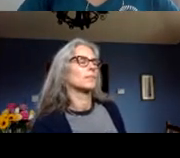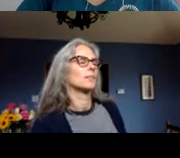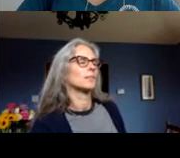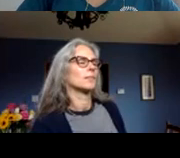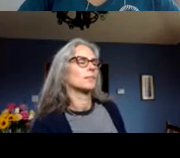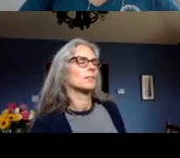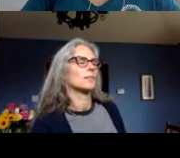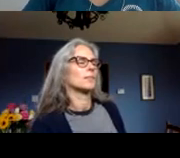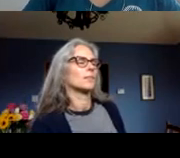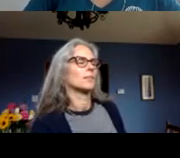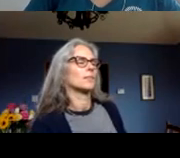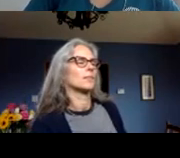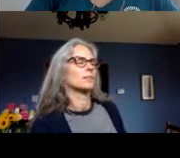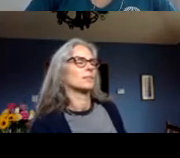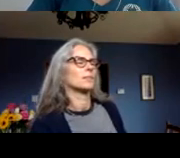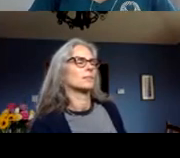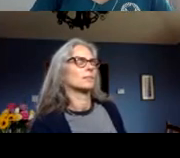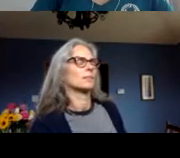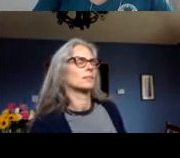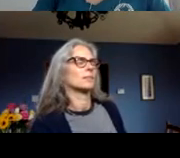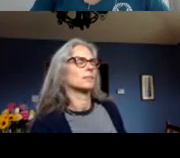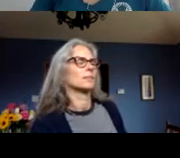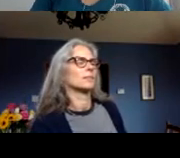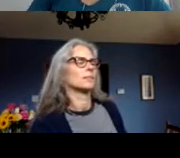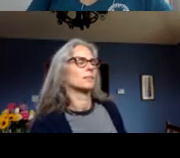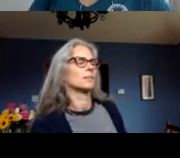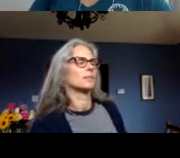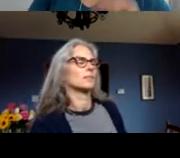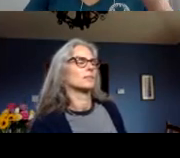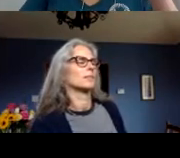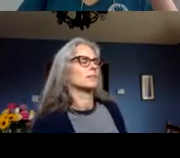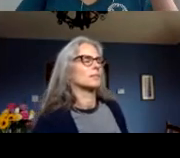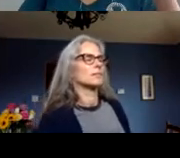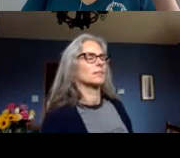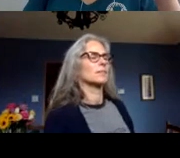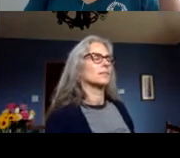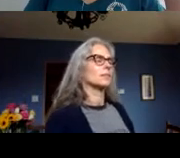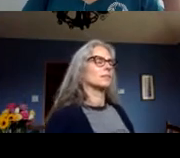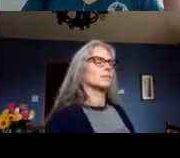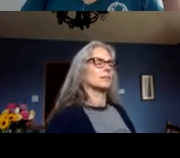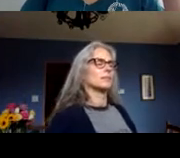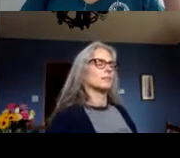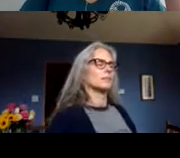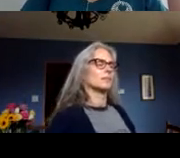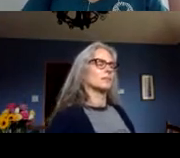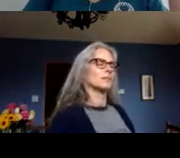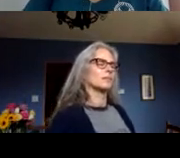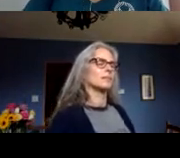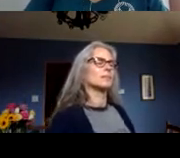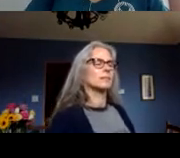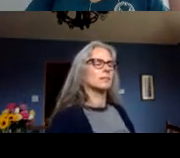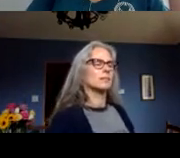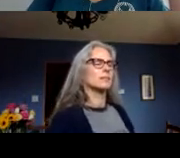slide. My topics, I just named as the date. So when I clicked that, create button and chose topic,